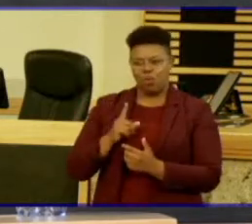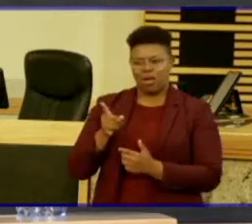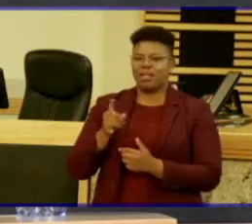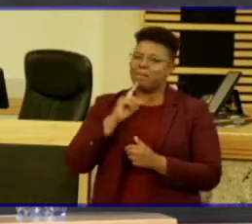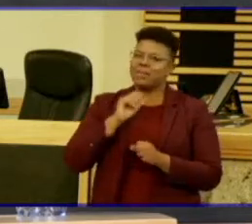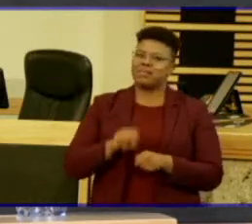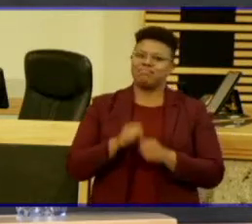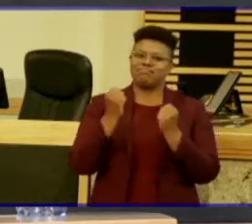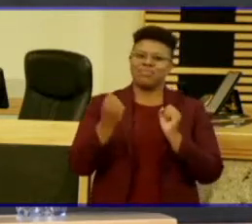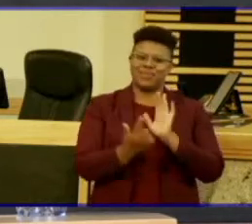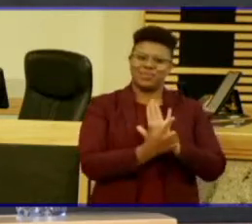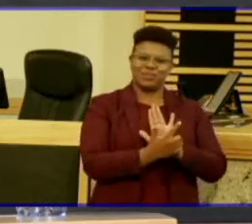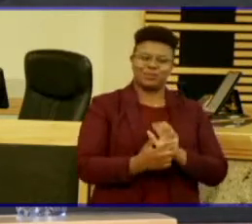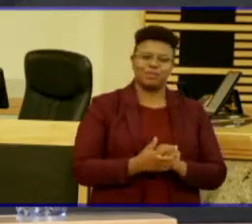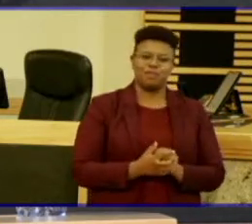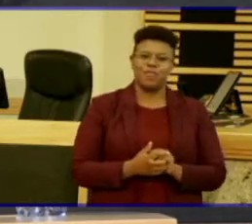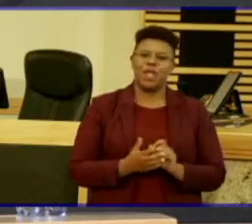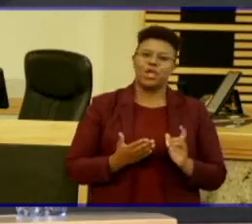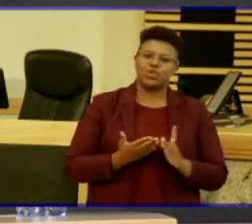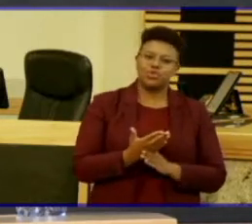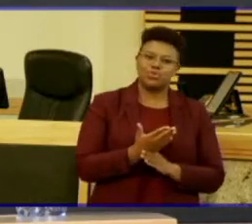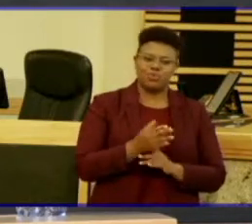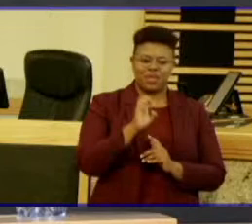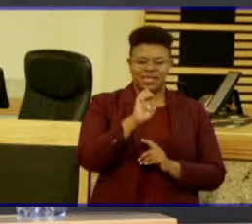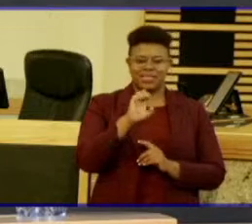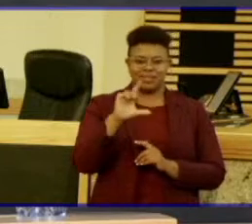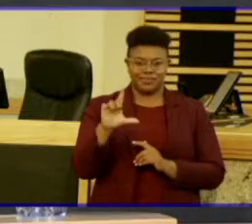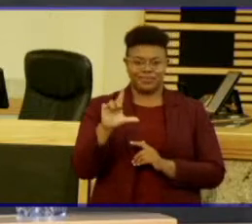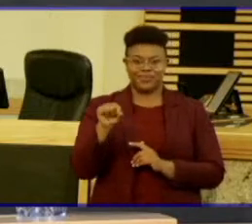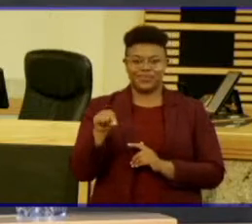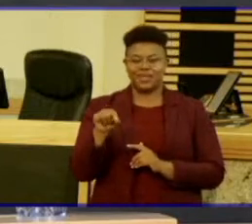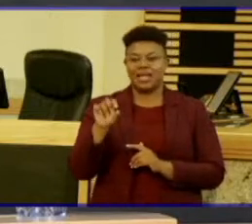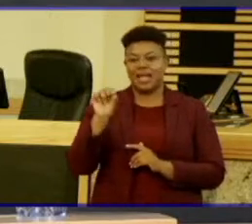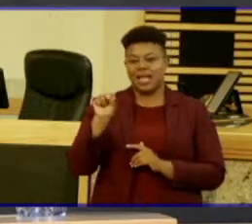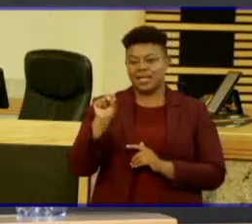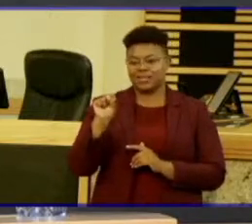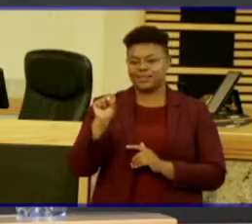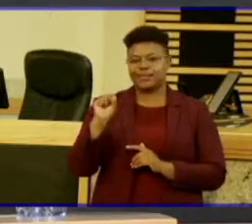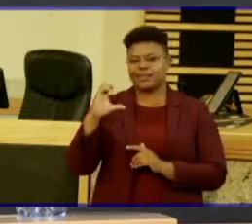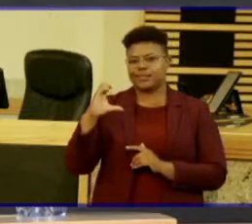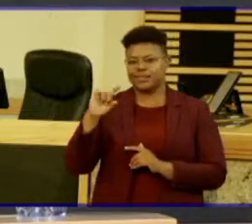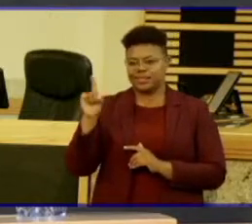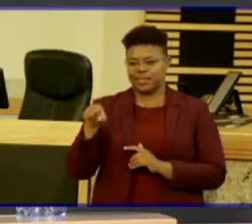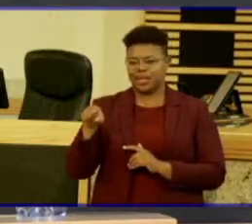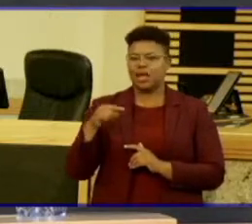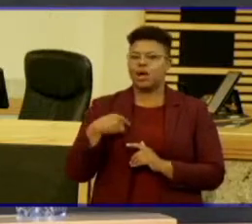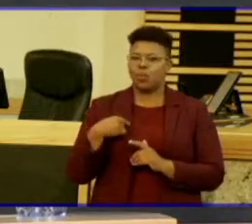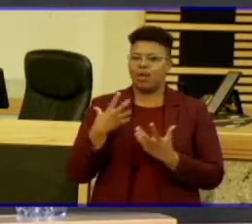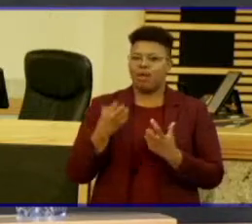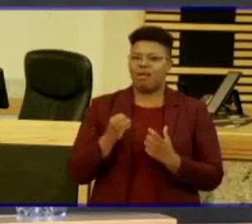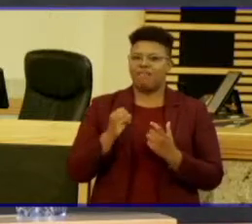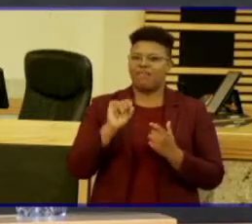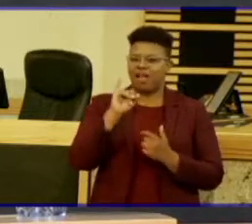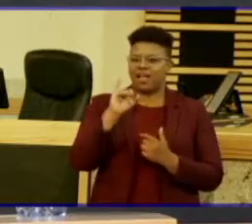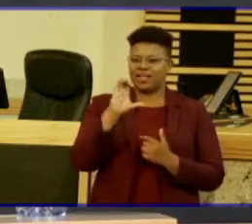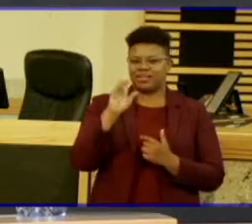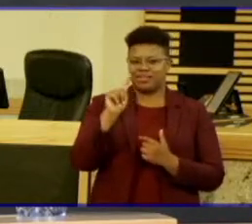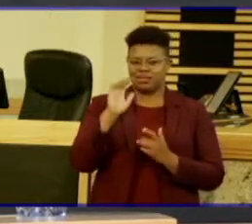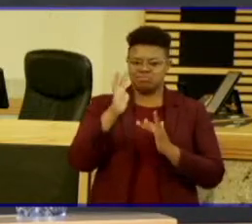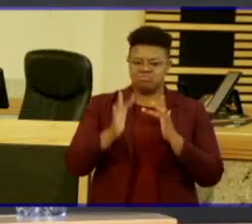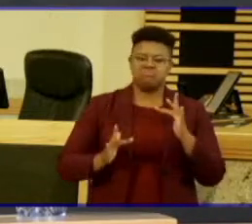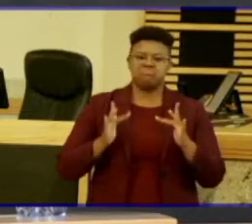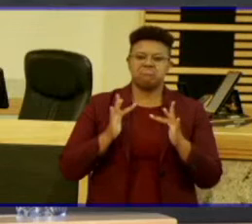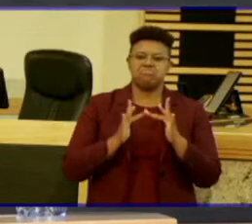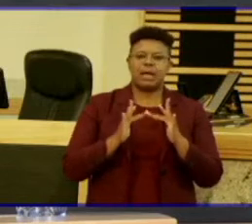umthetho. Through the East London SEZ, we are also rolling out an ICT service strategy that will see the development of